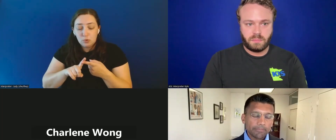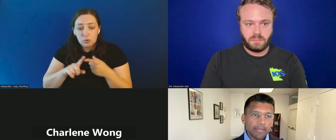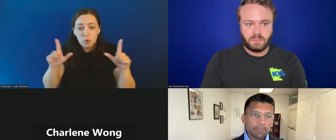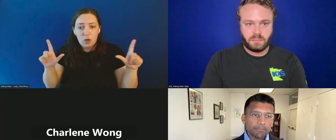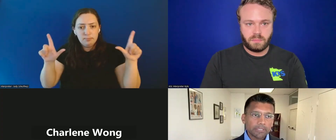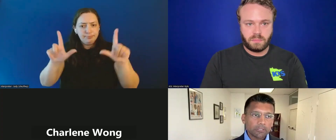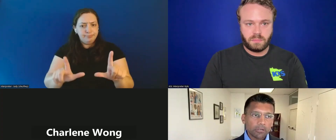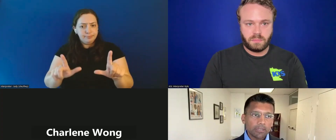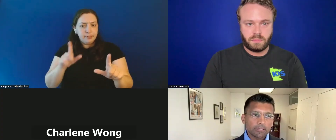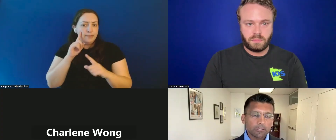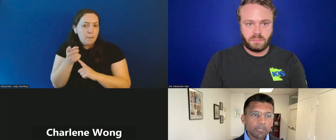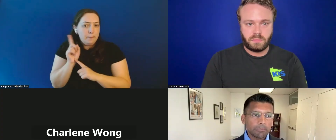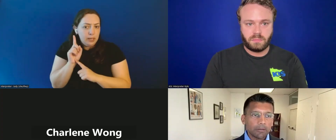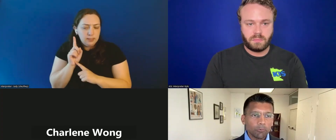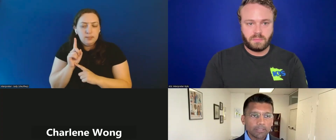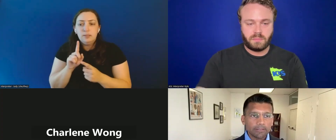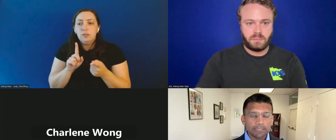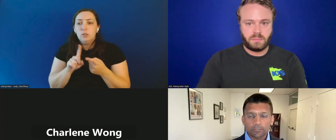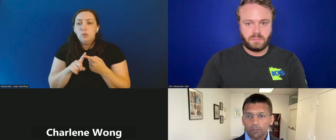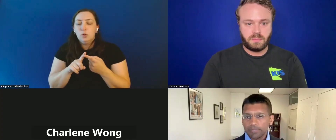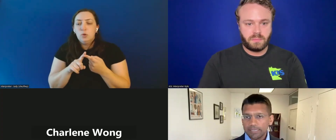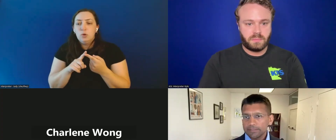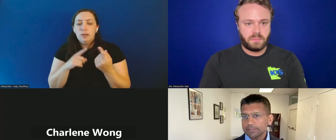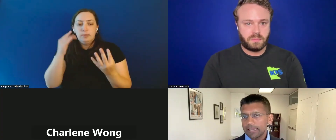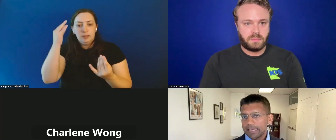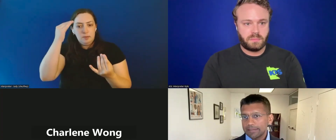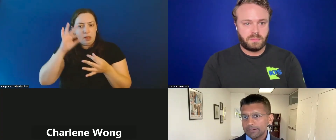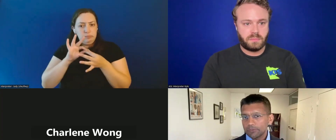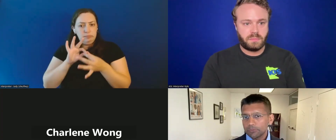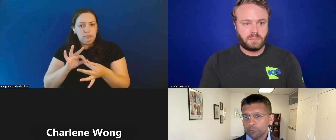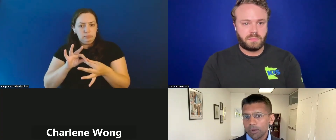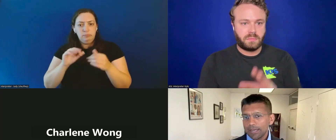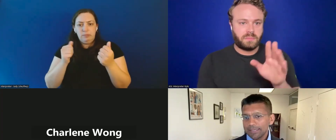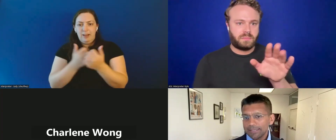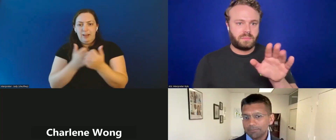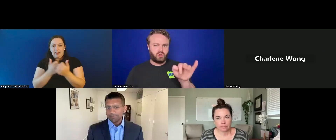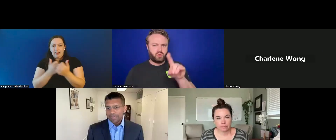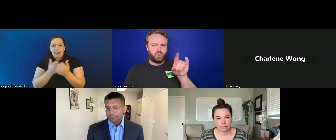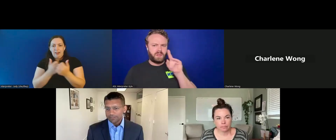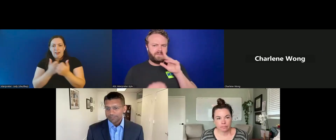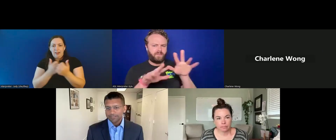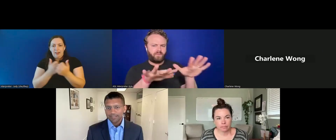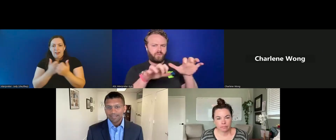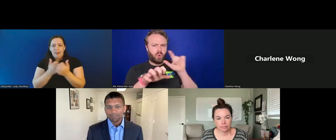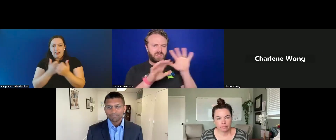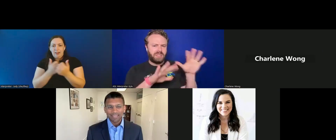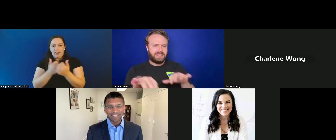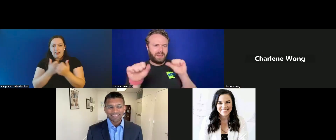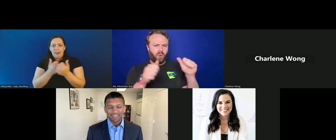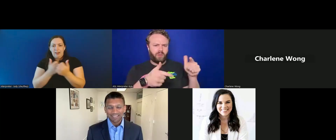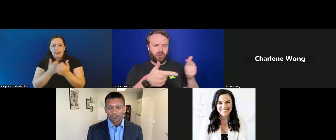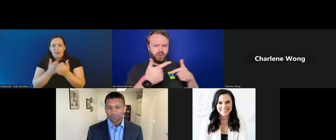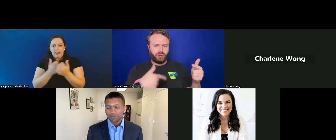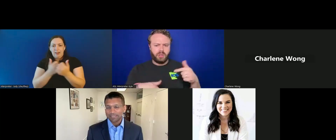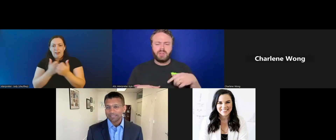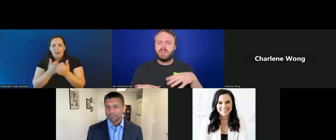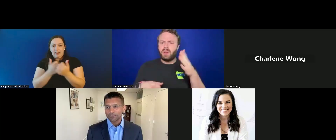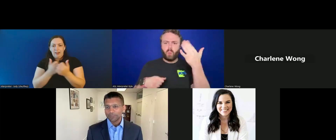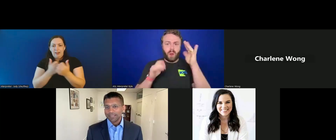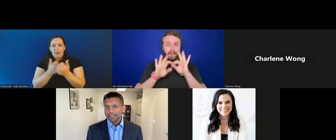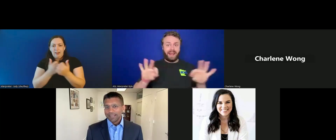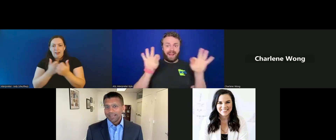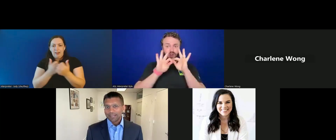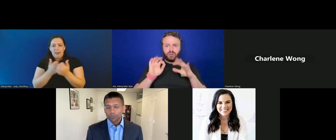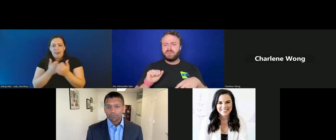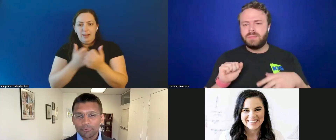minute to talk a little bit about what this all means and why it matters. And I know I'm speaking